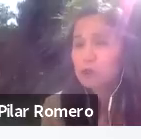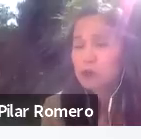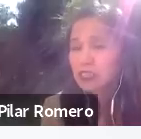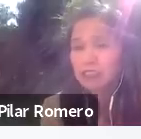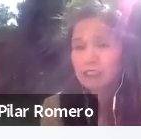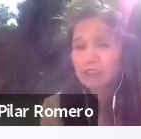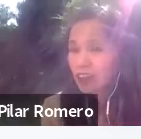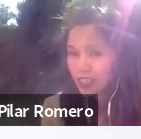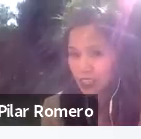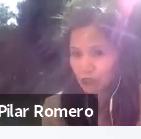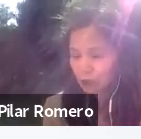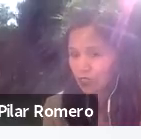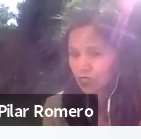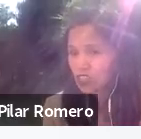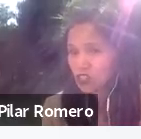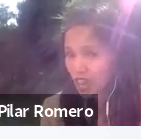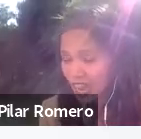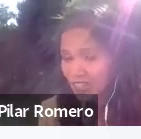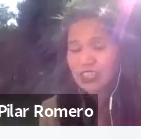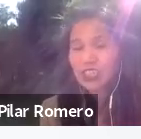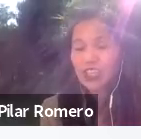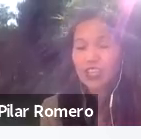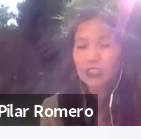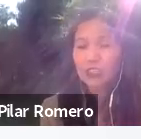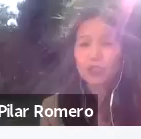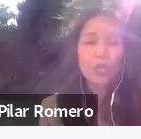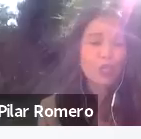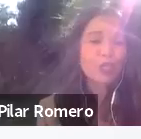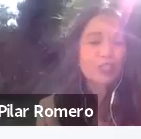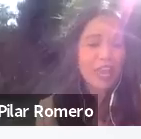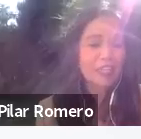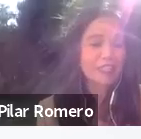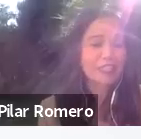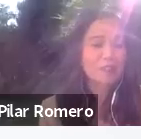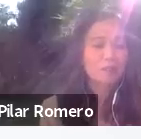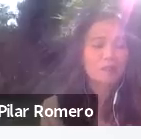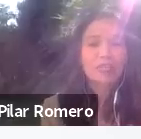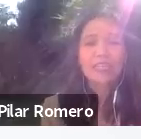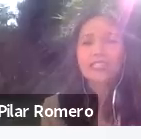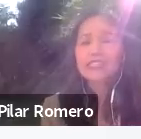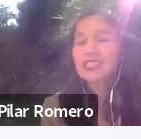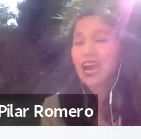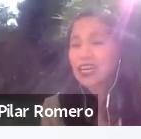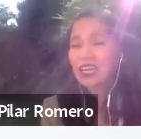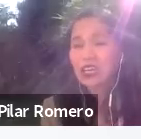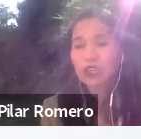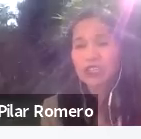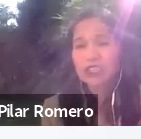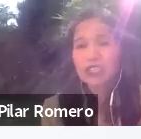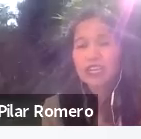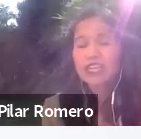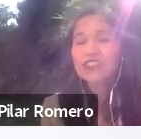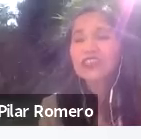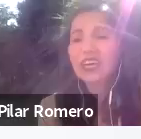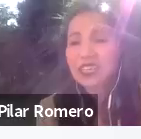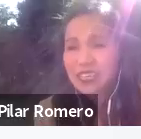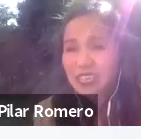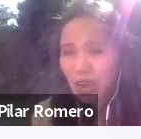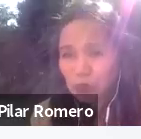transmitting knowledge from the teacher's head to the learner's head. It is dialogue. It